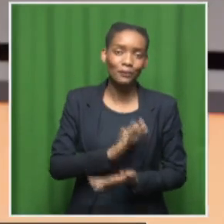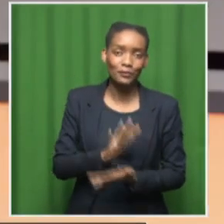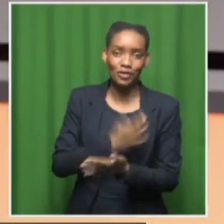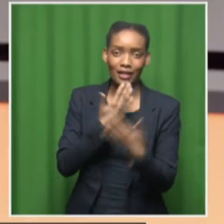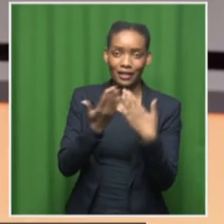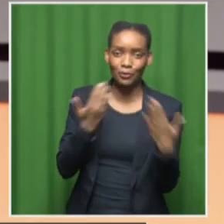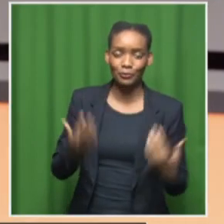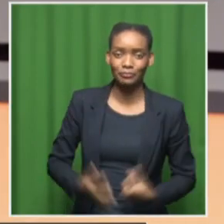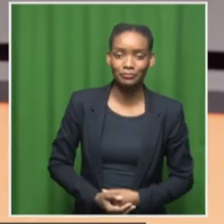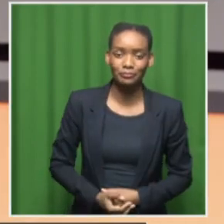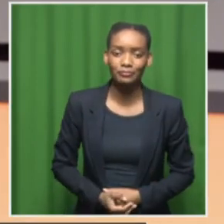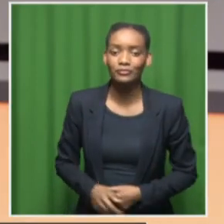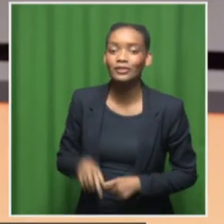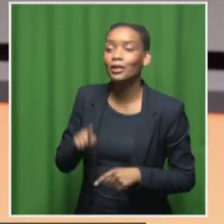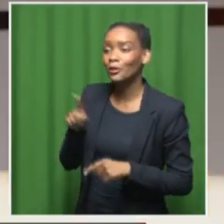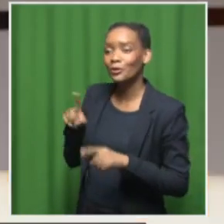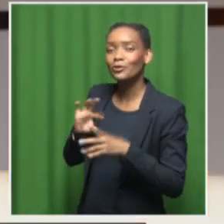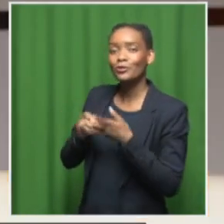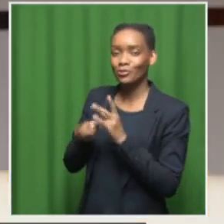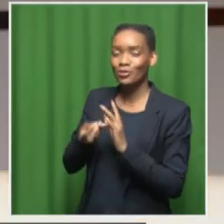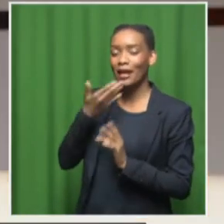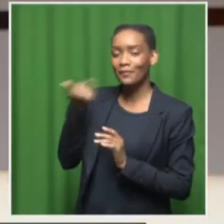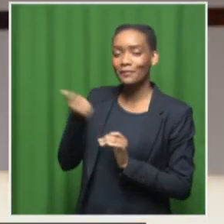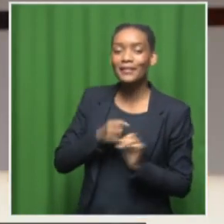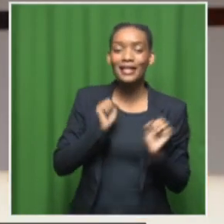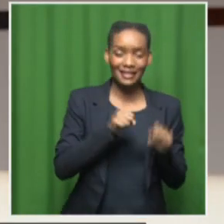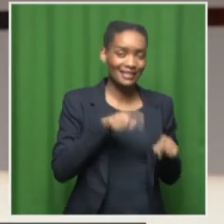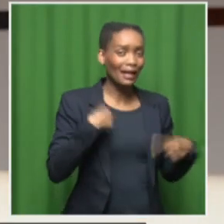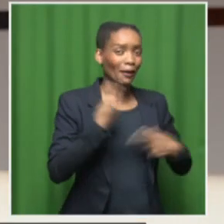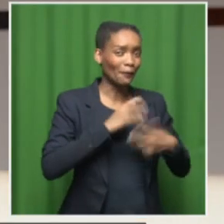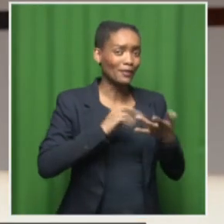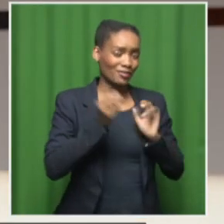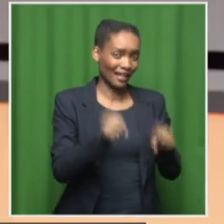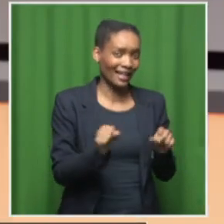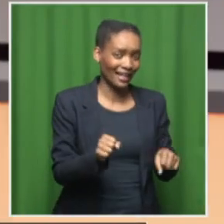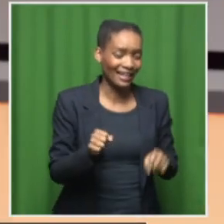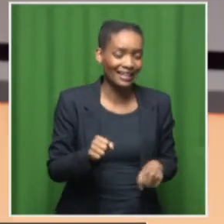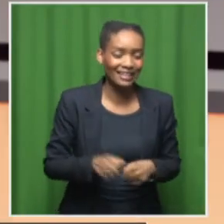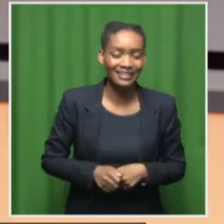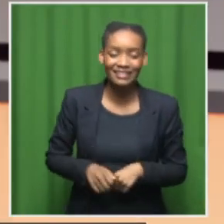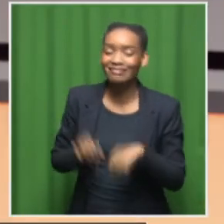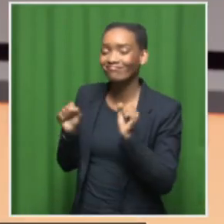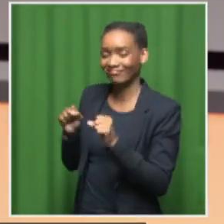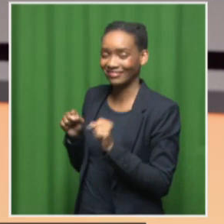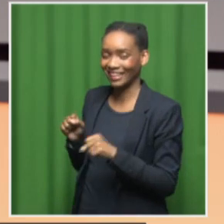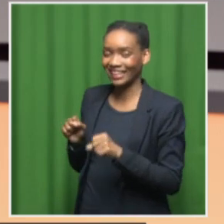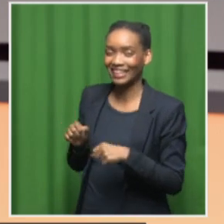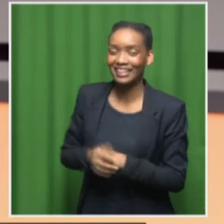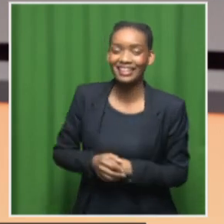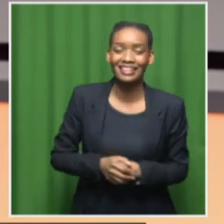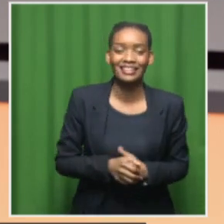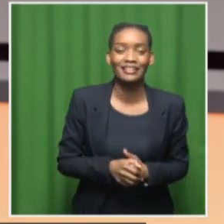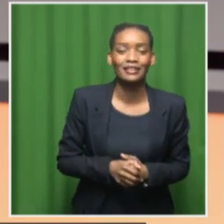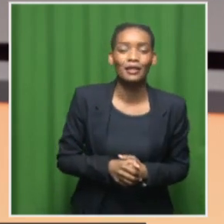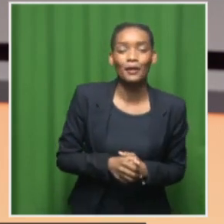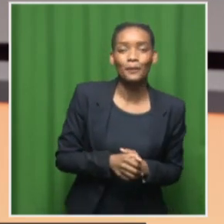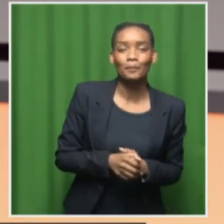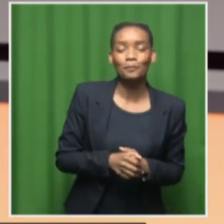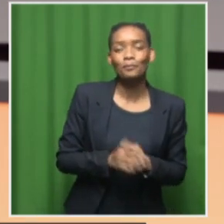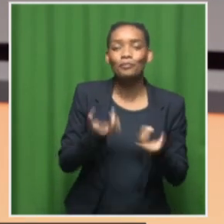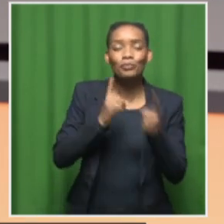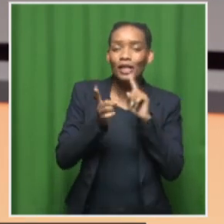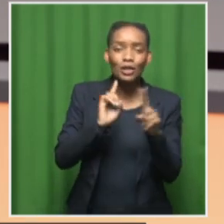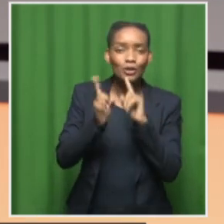trying your best, eh? You really are. We're trying. You really are, eh? Let's talk about some of